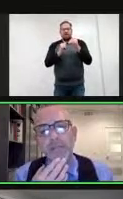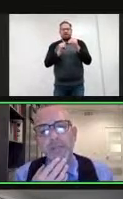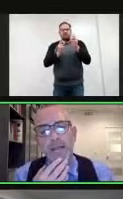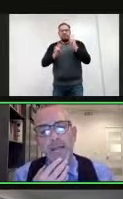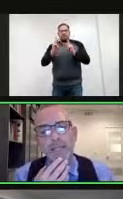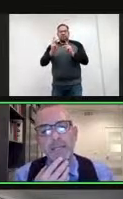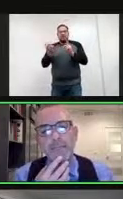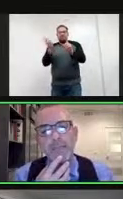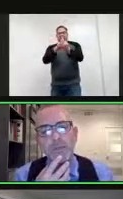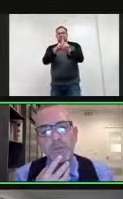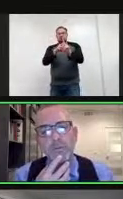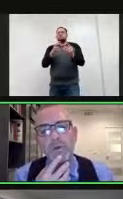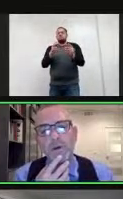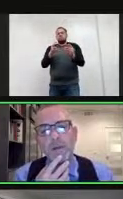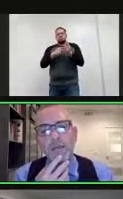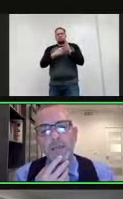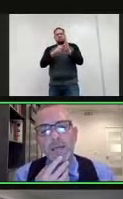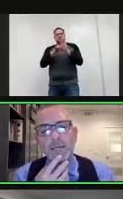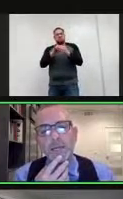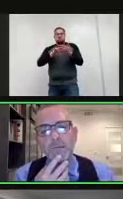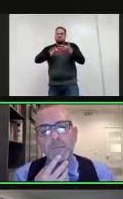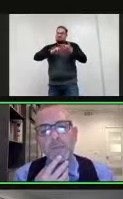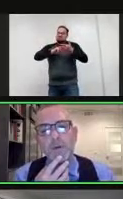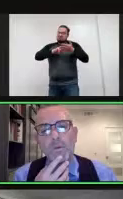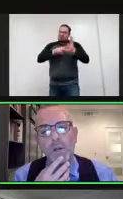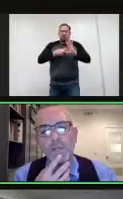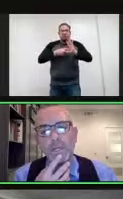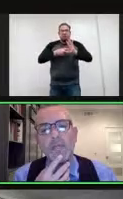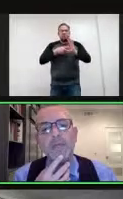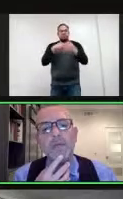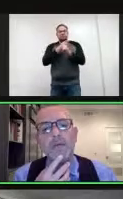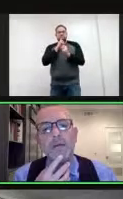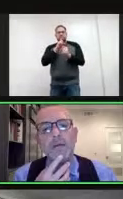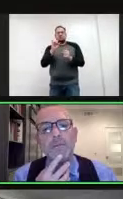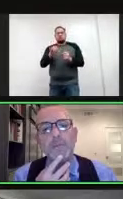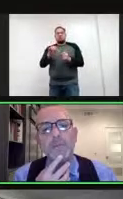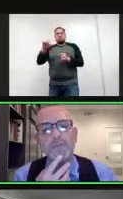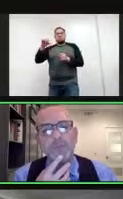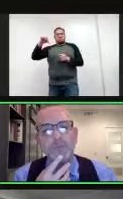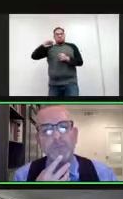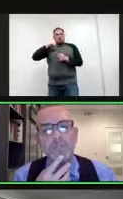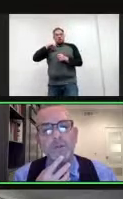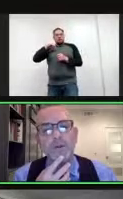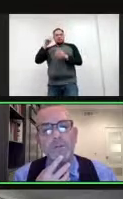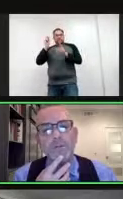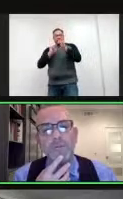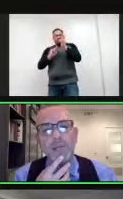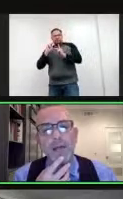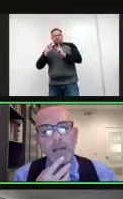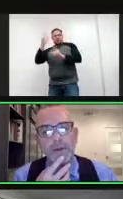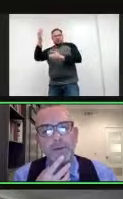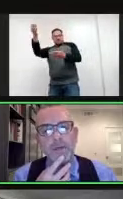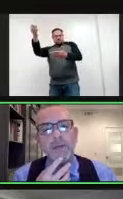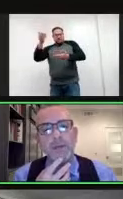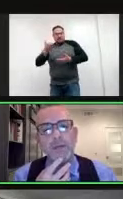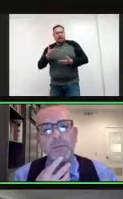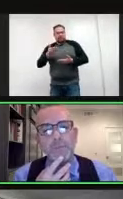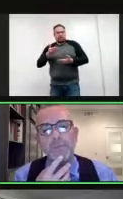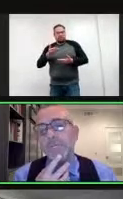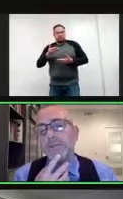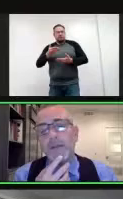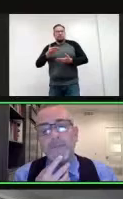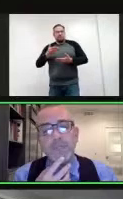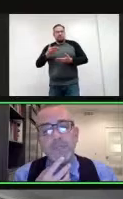real intentionality to making sure that that quality individuals are being hired